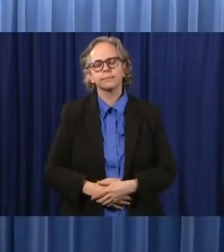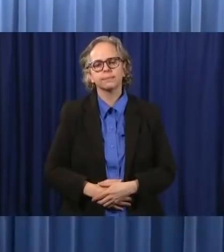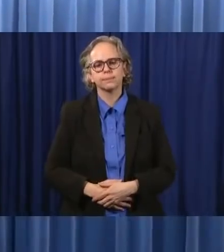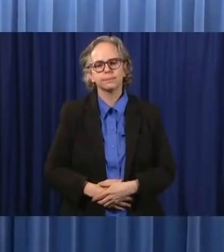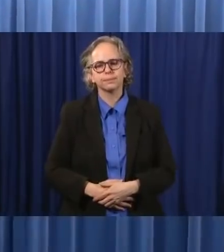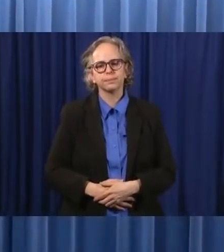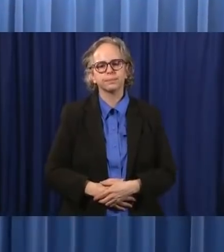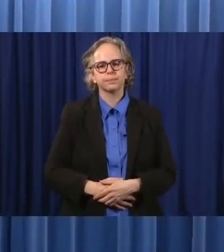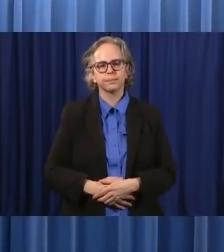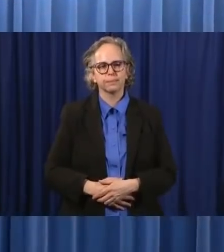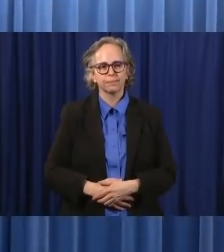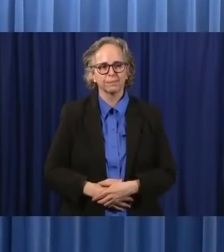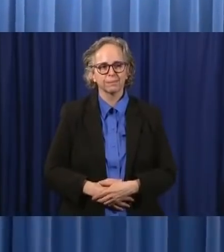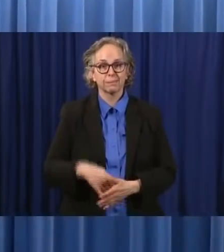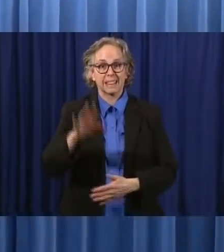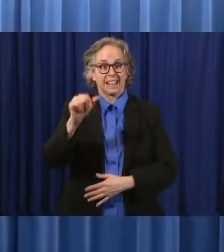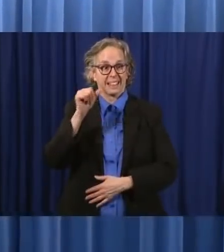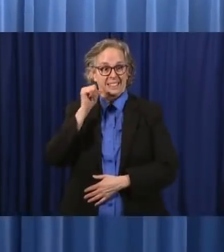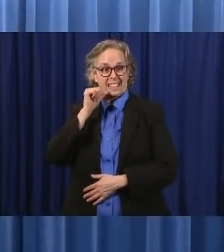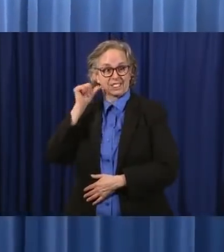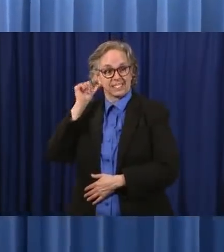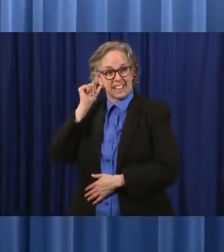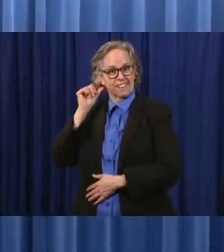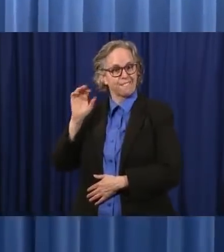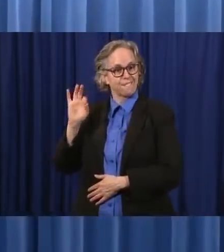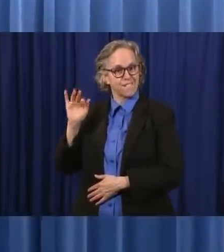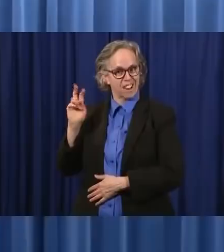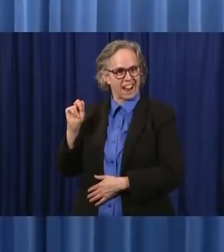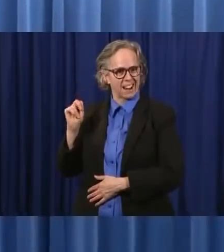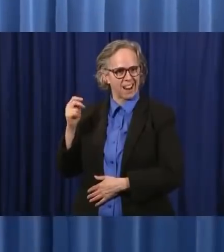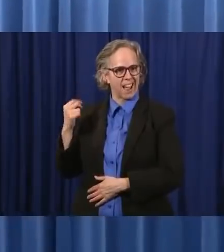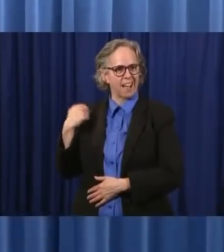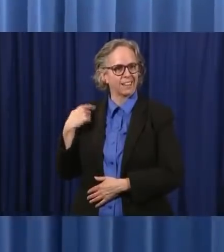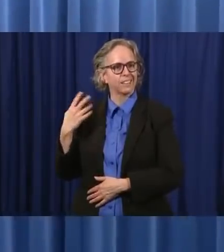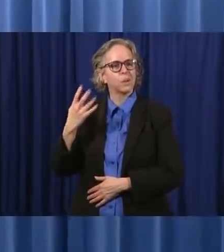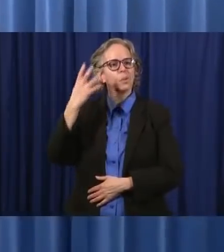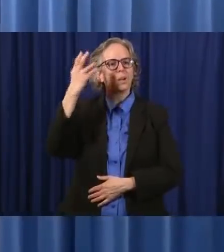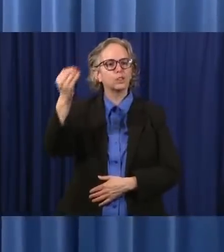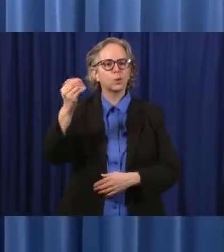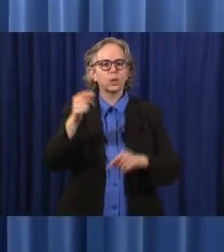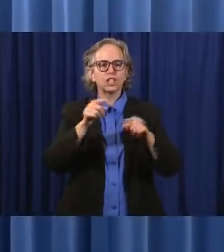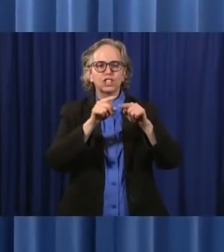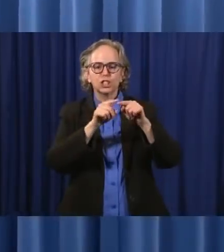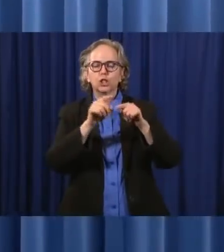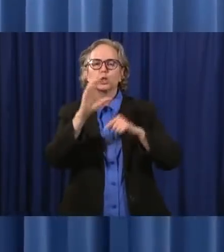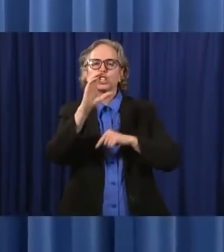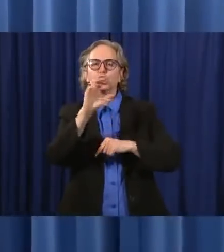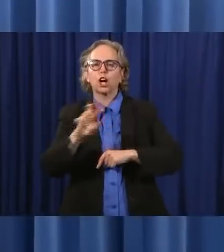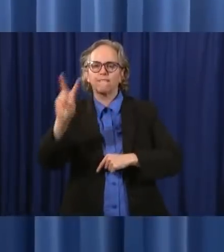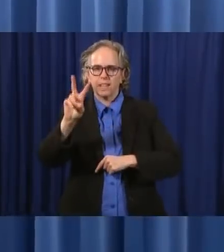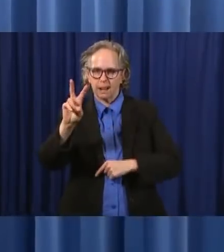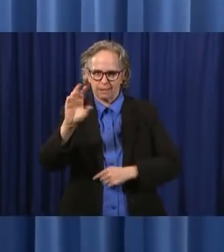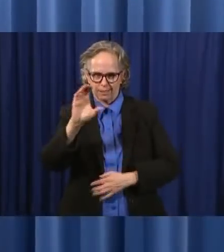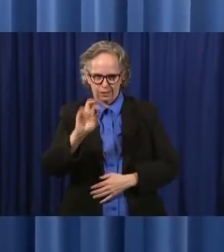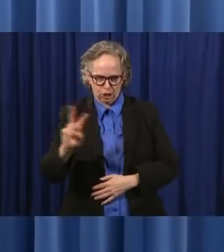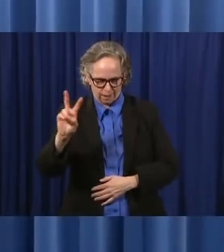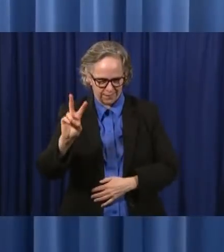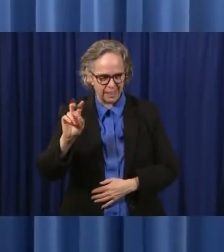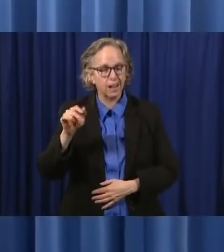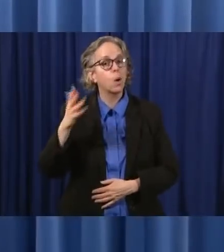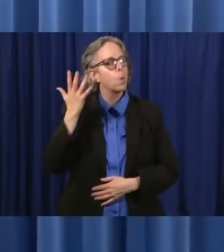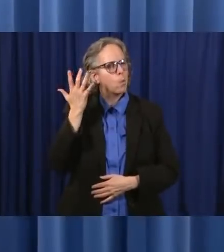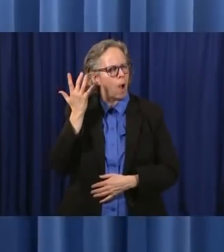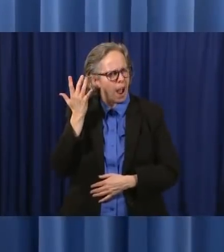Yesterday, Fran and I traveled to Circleville to attend the funeral of our longtime friend, former Sheriff